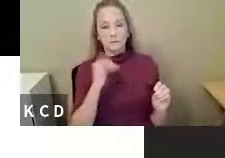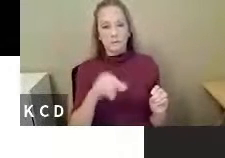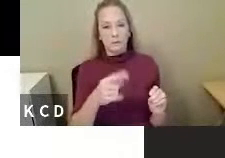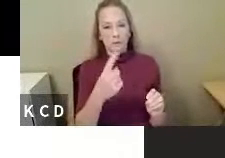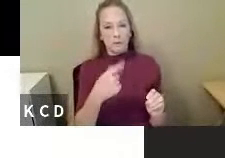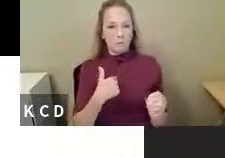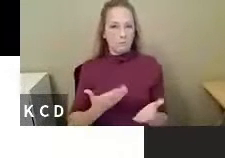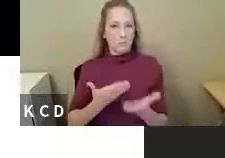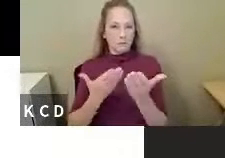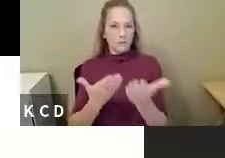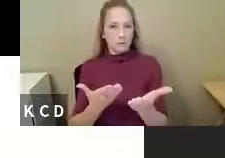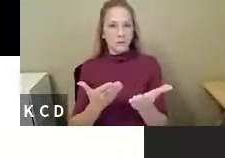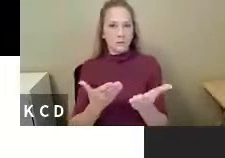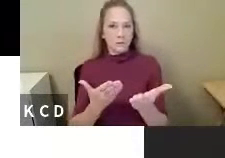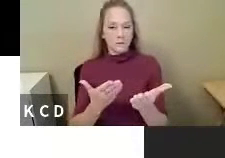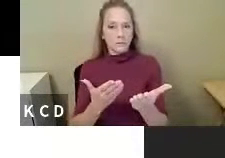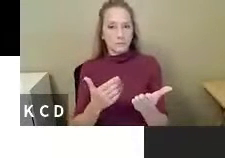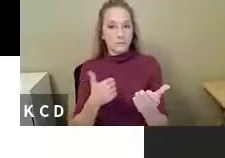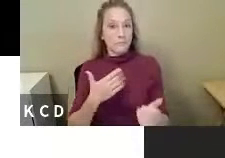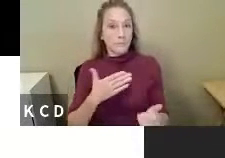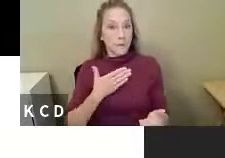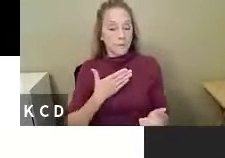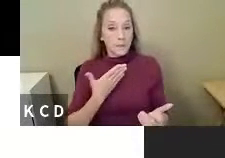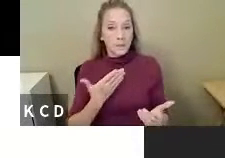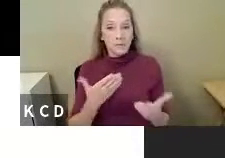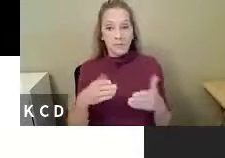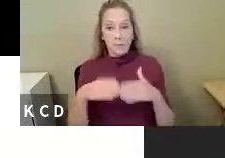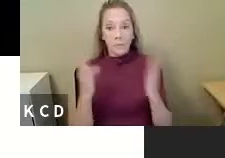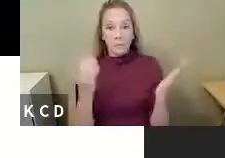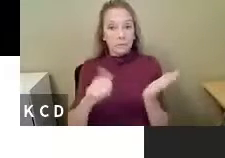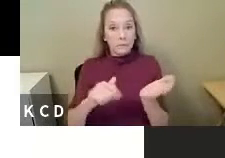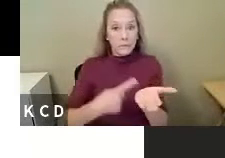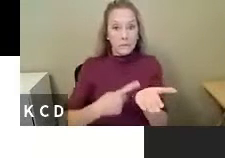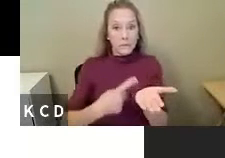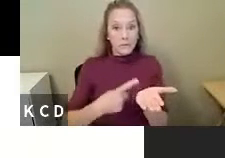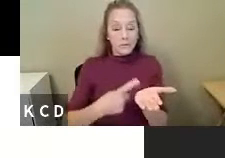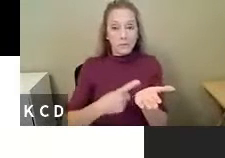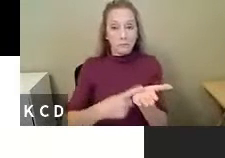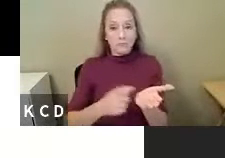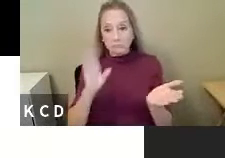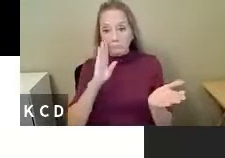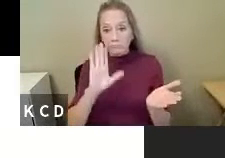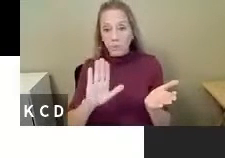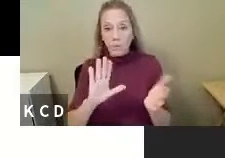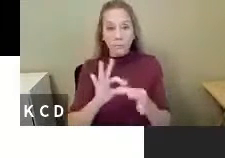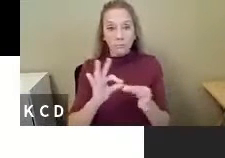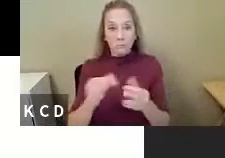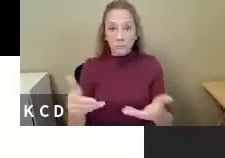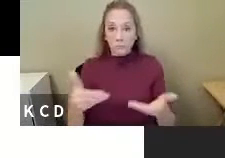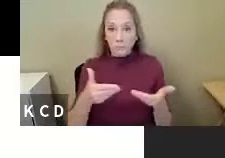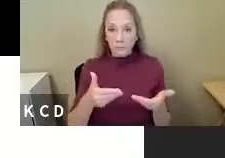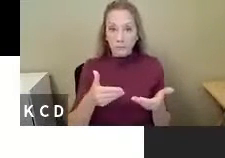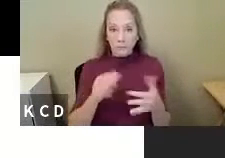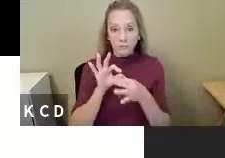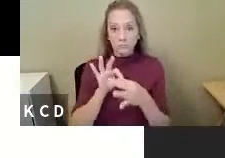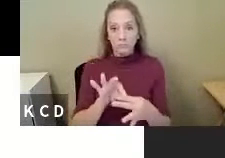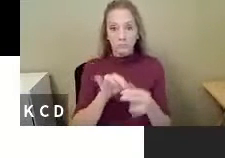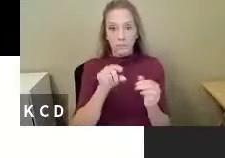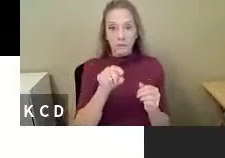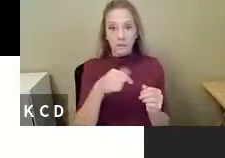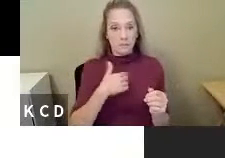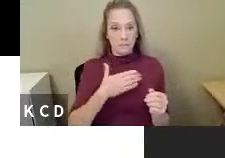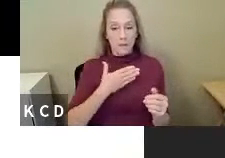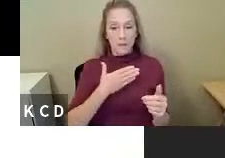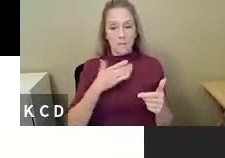I made, and certainly happy to hear any discussion about that recommendation. And I'm happy to go